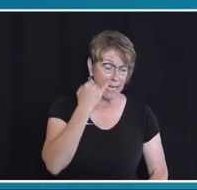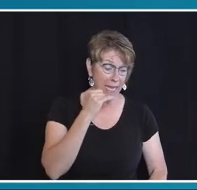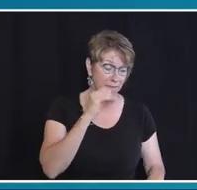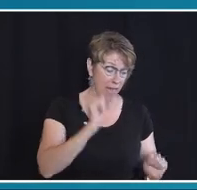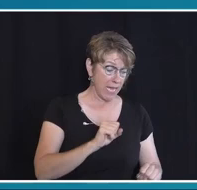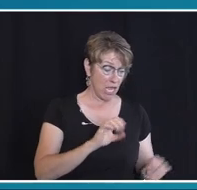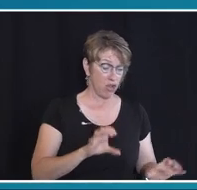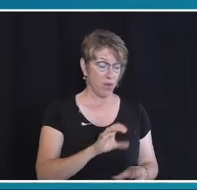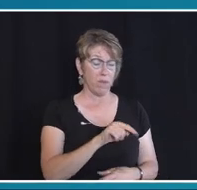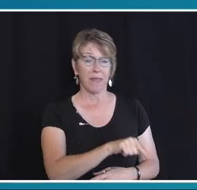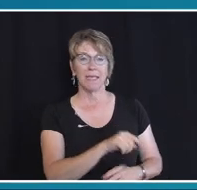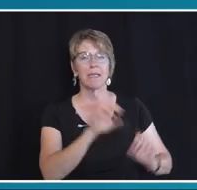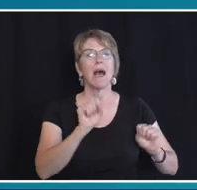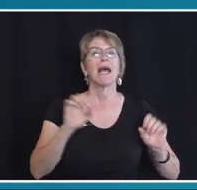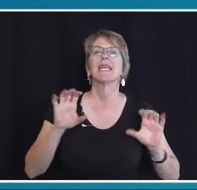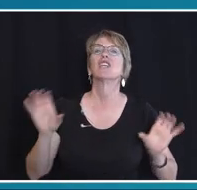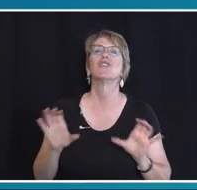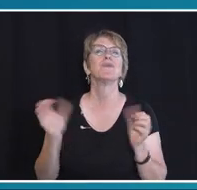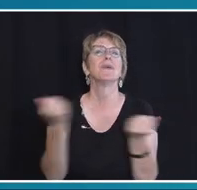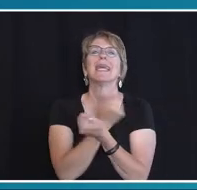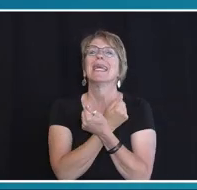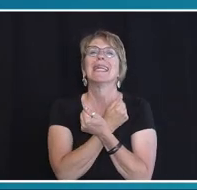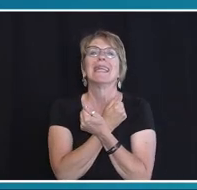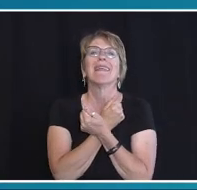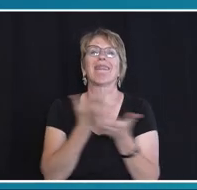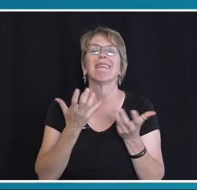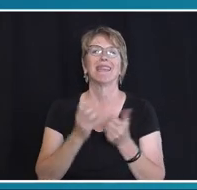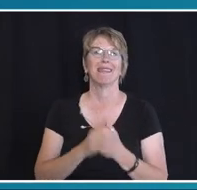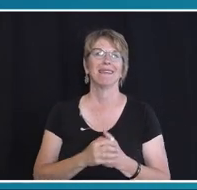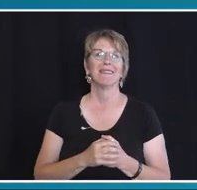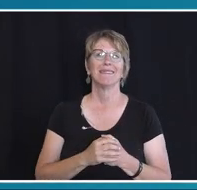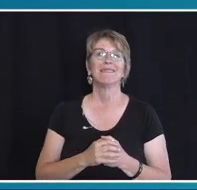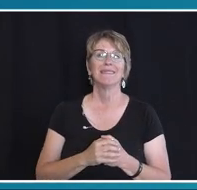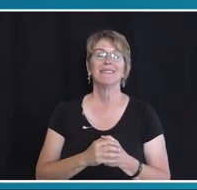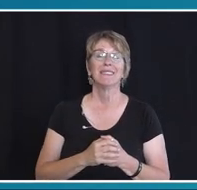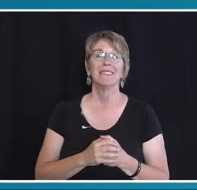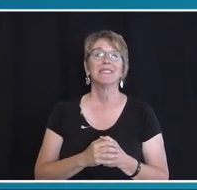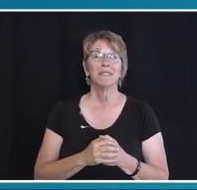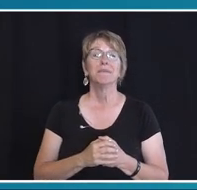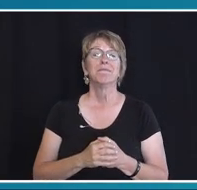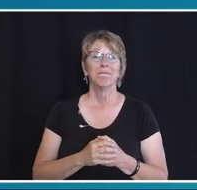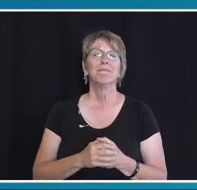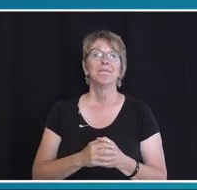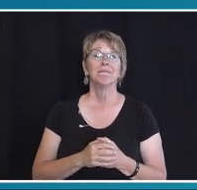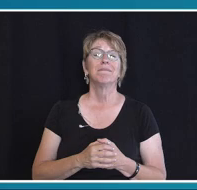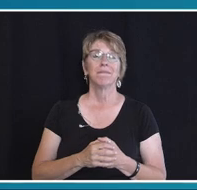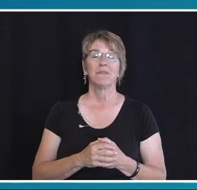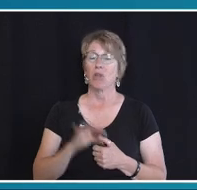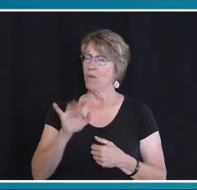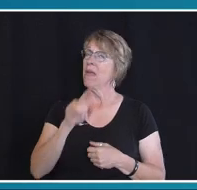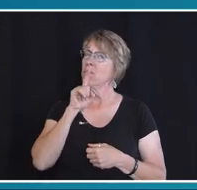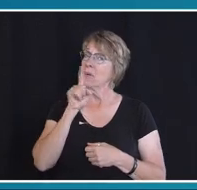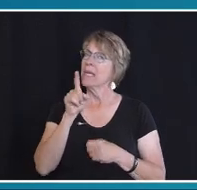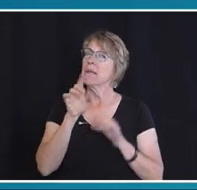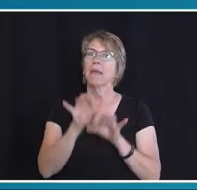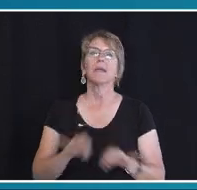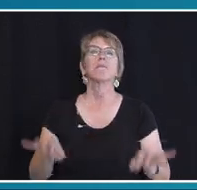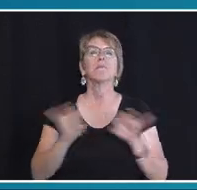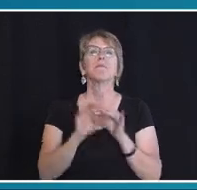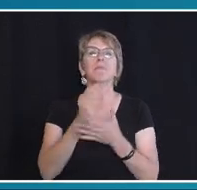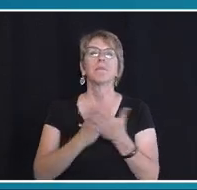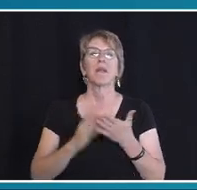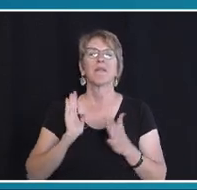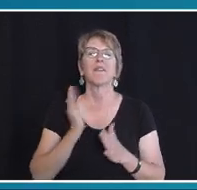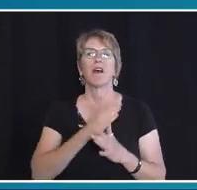could do anything, you know? And so Courage has been a huge part of our lives